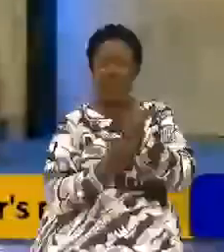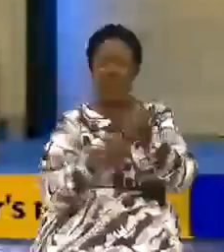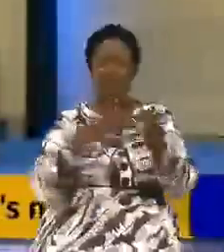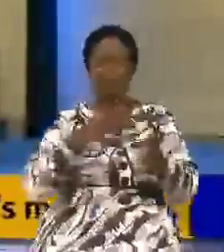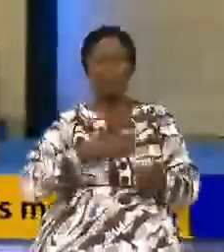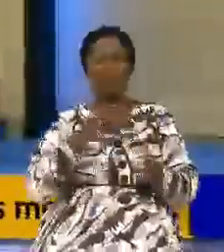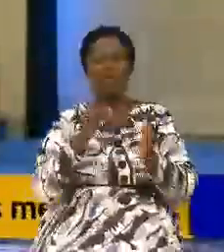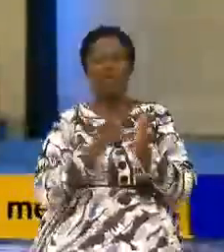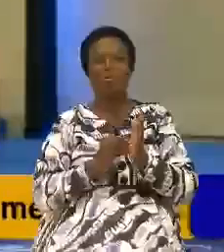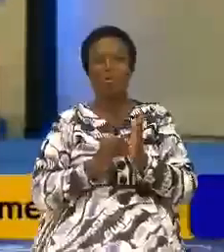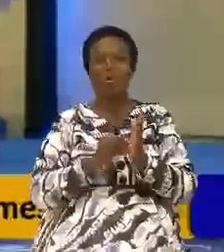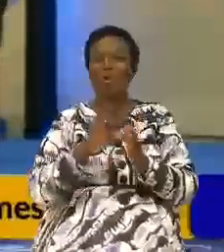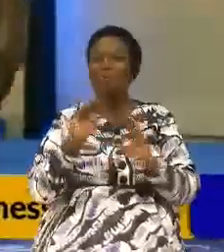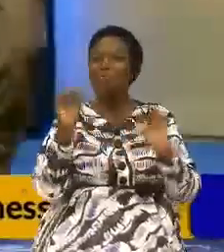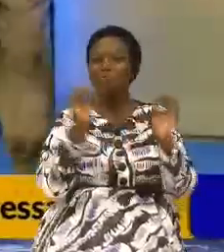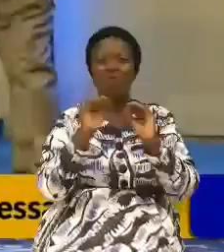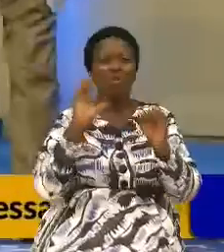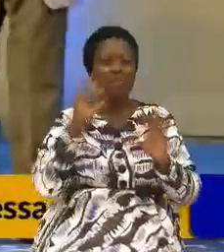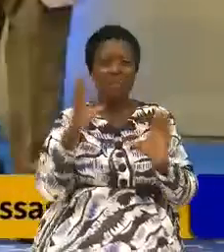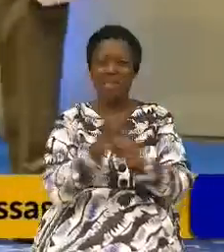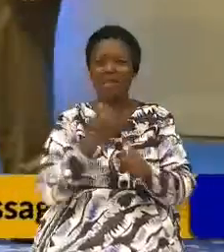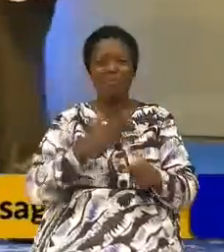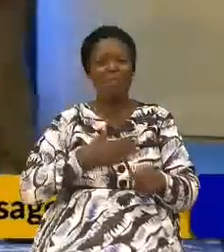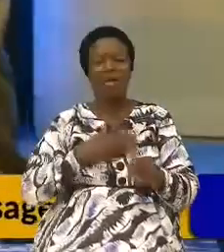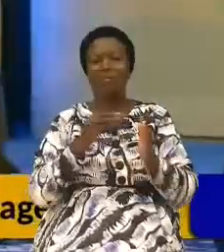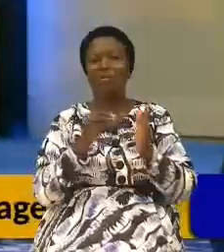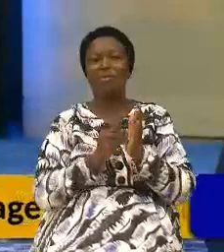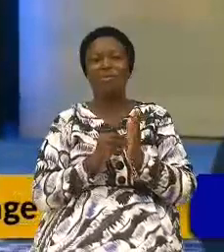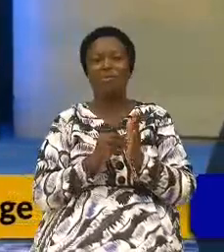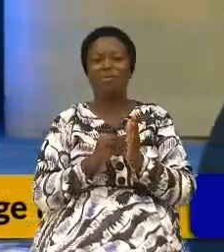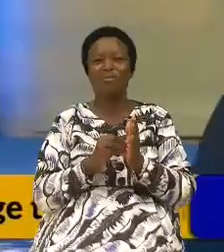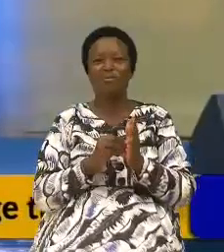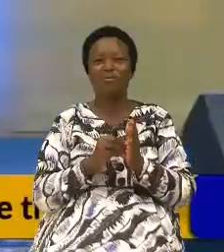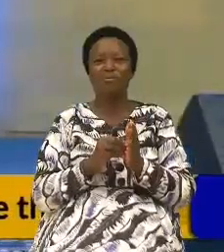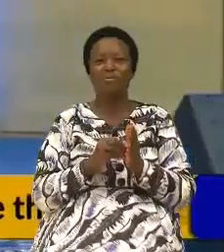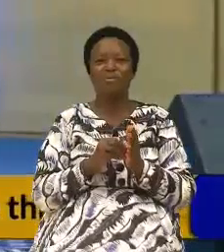Nobody will take my own.